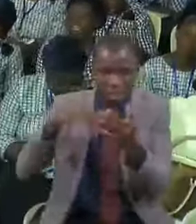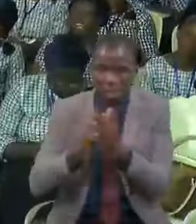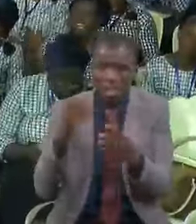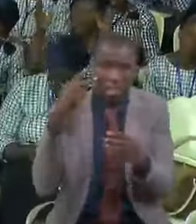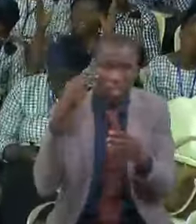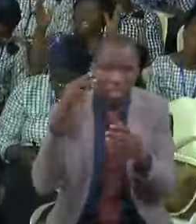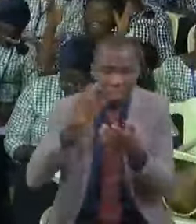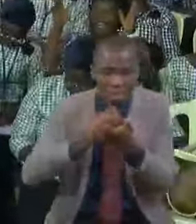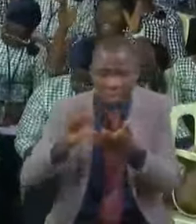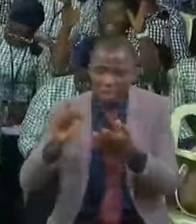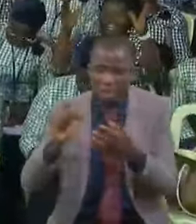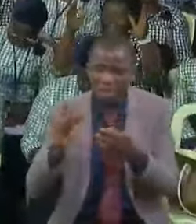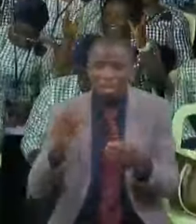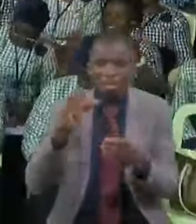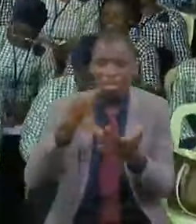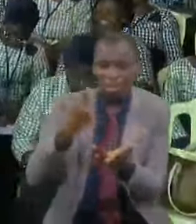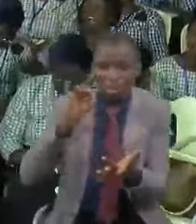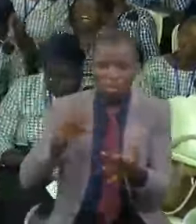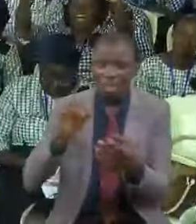Amen.